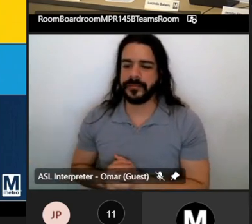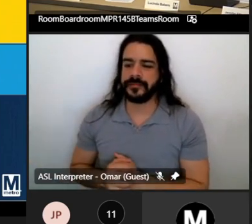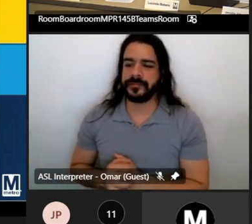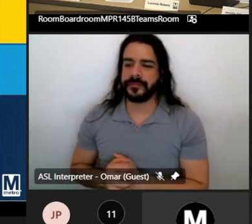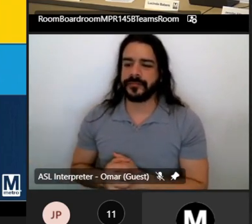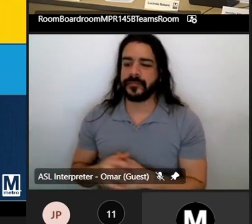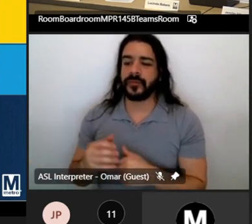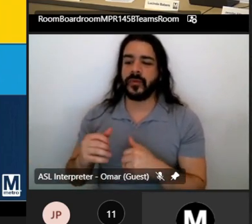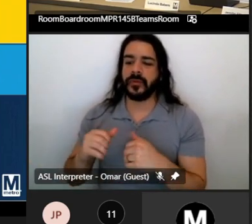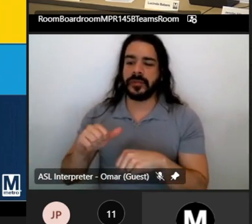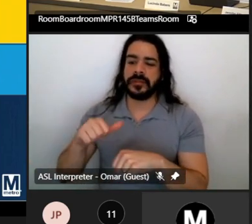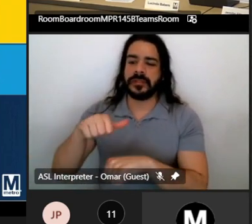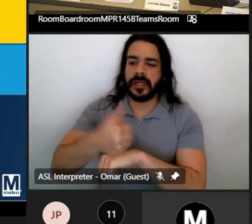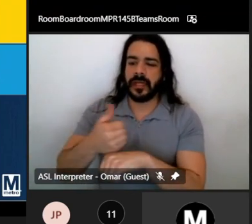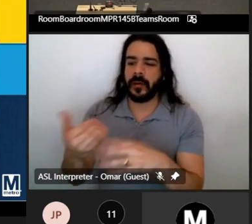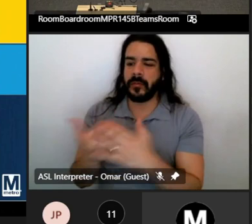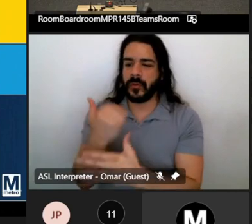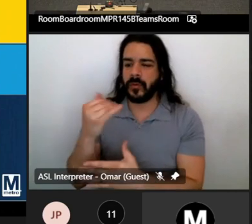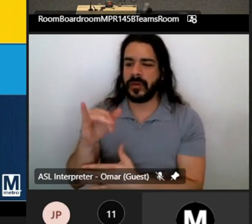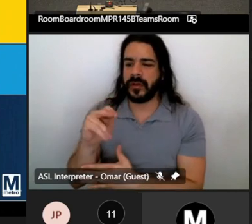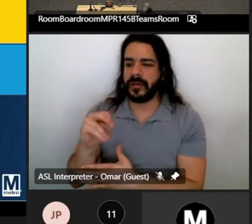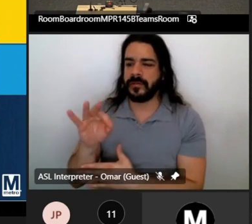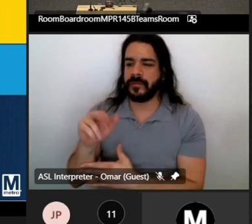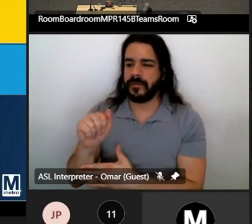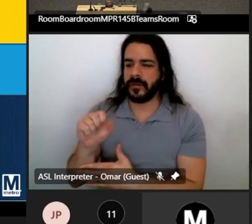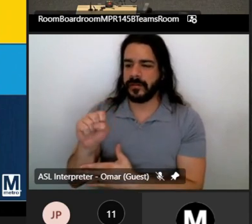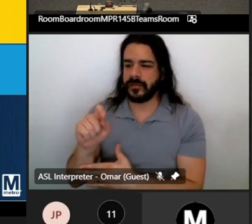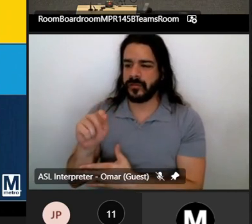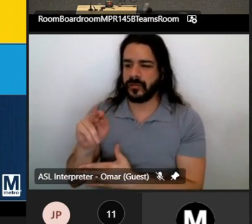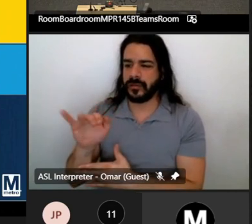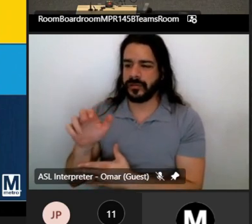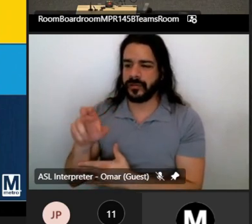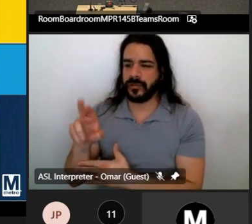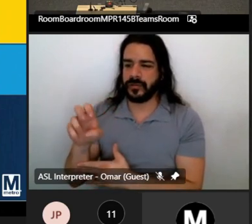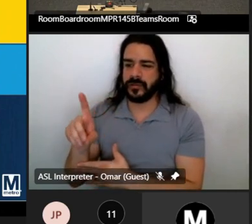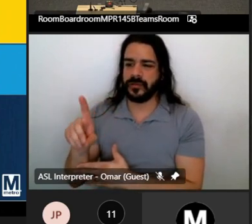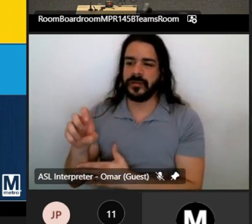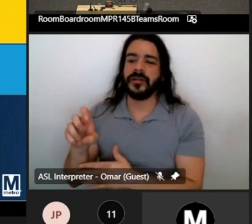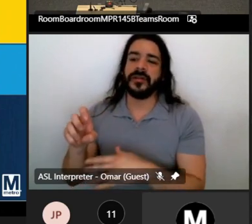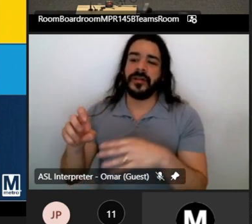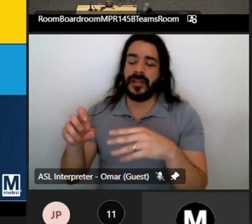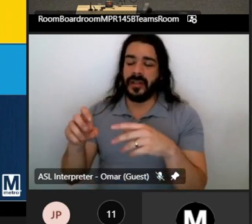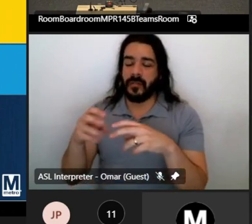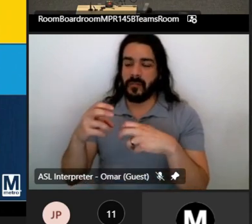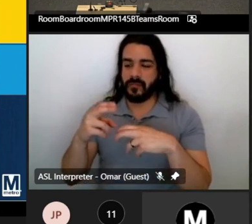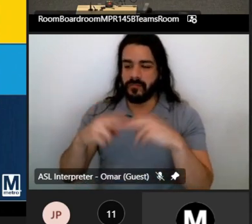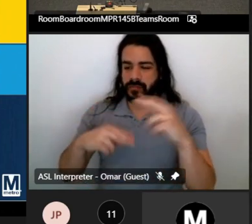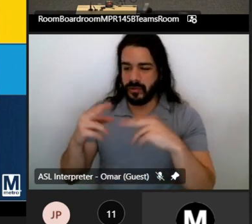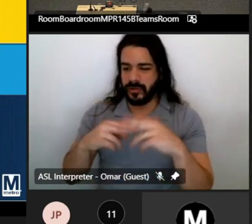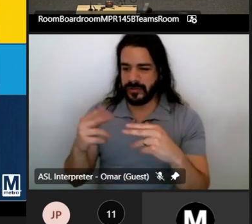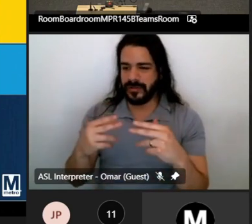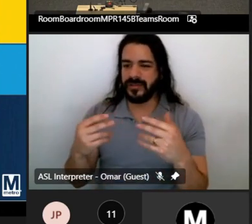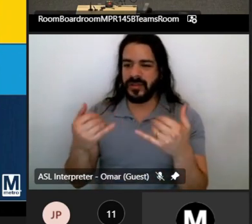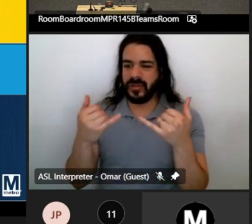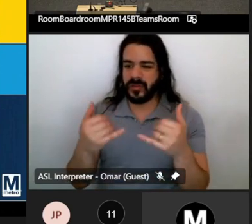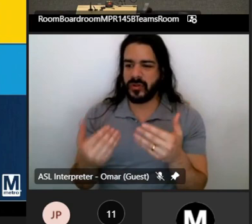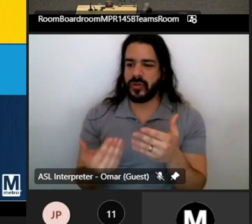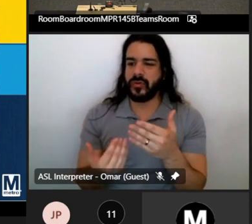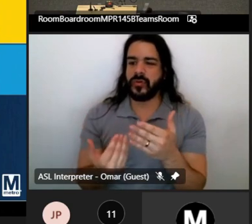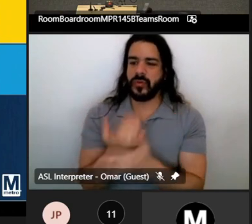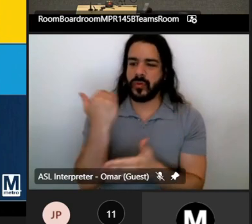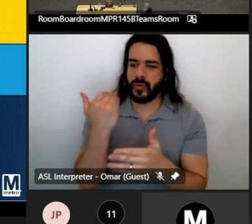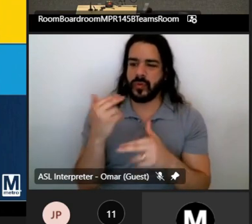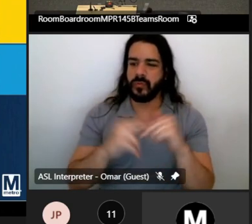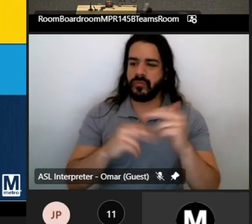facilities and supporting infrastructure that will help in the fight with climate change. Metro's Northern and Bladensburg bus garages will be LEED